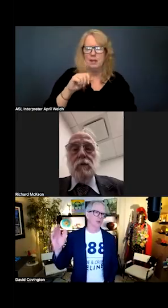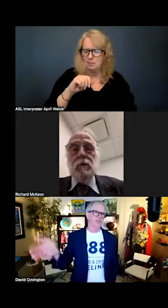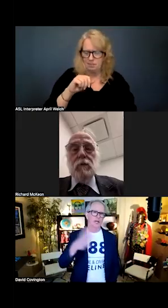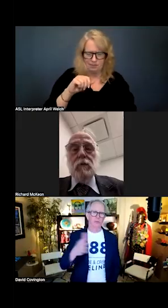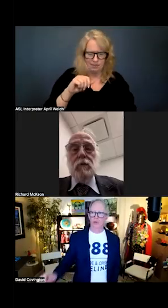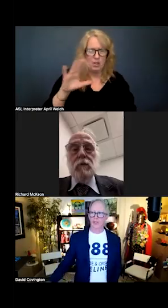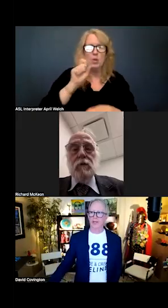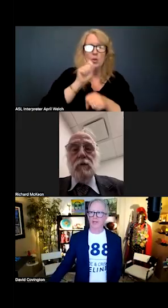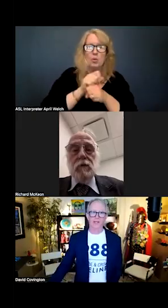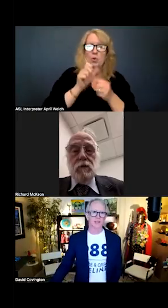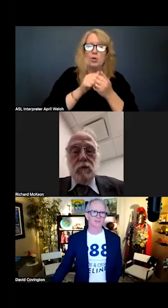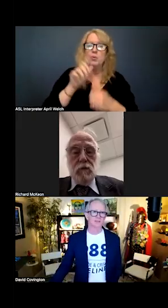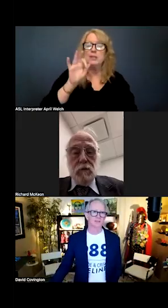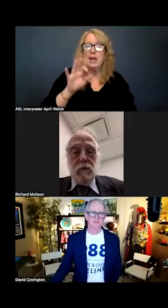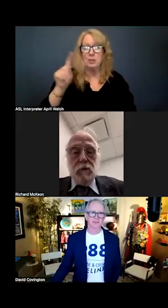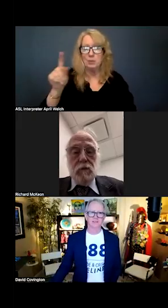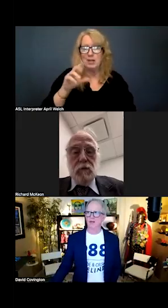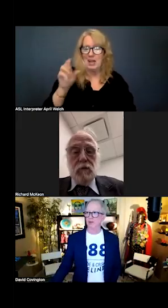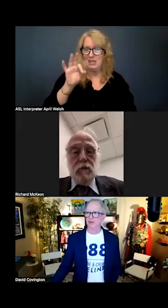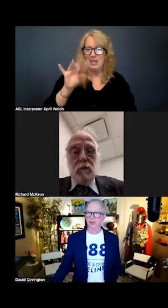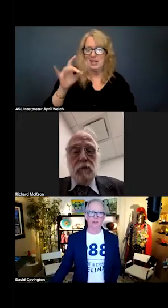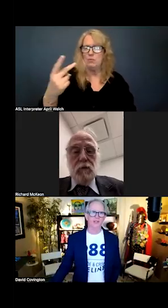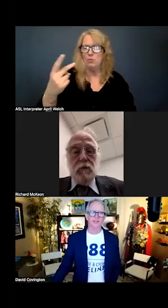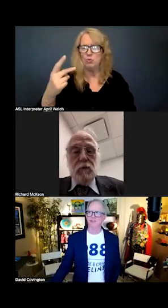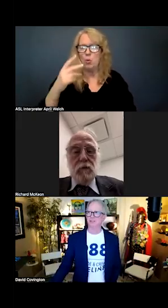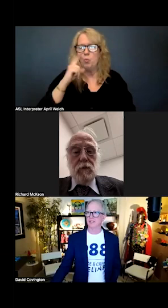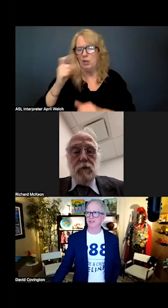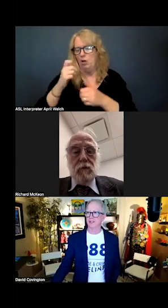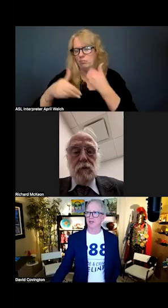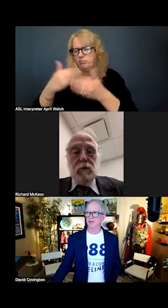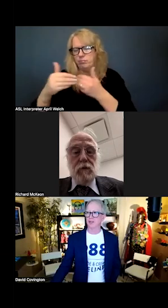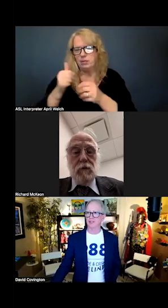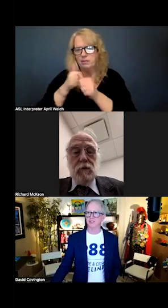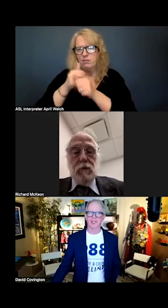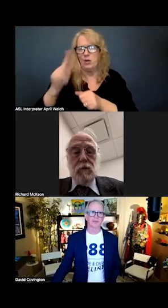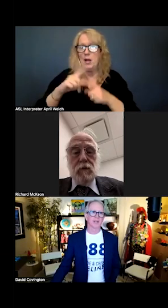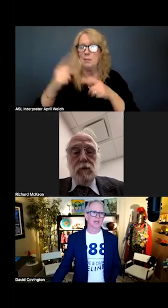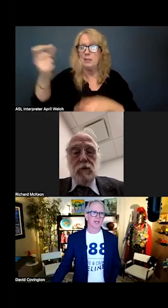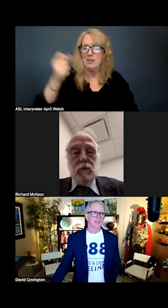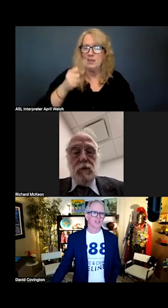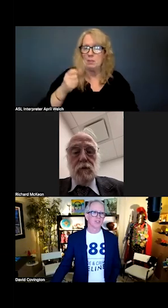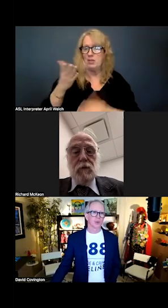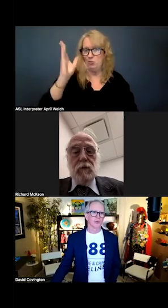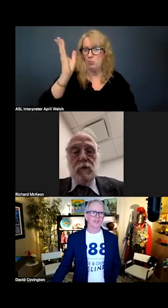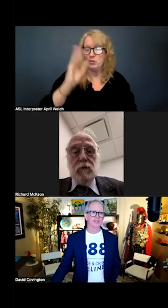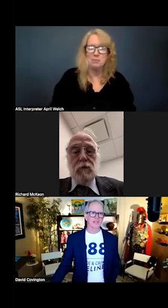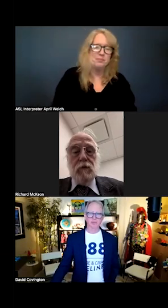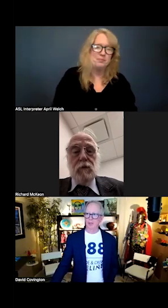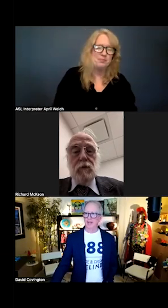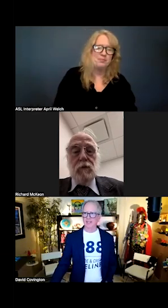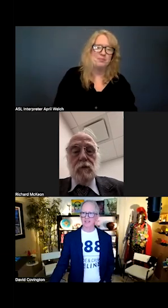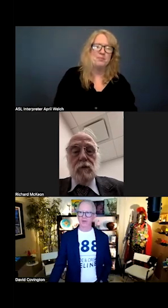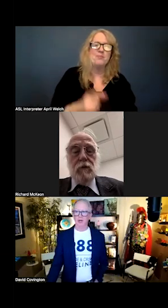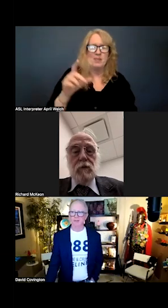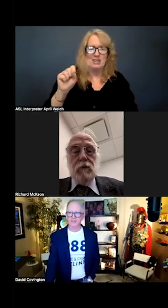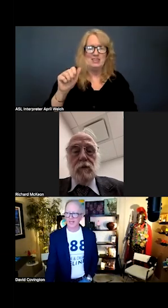work between 911 and 988. Let's follow that through, and as you said, get them on the crisis jam. So we've got the SAMHSA